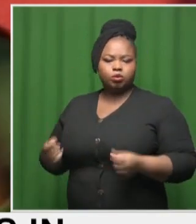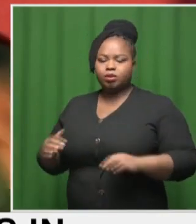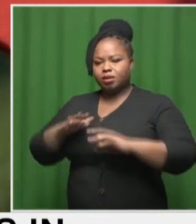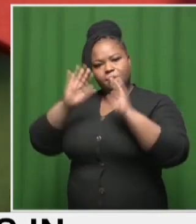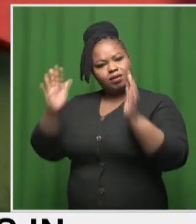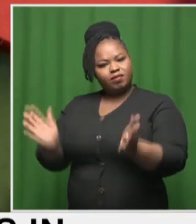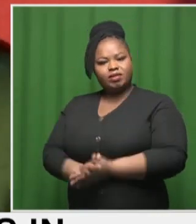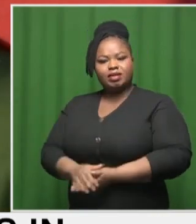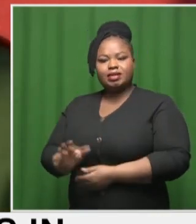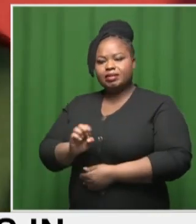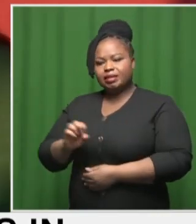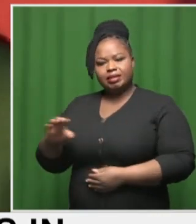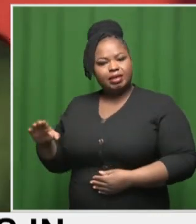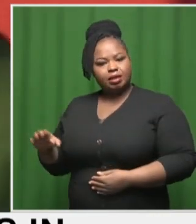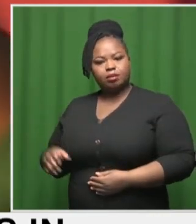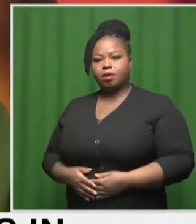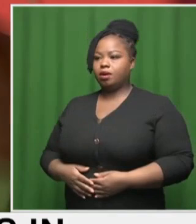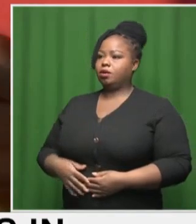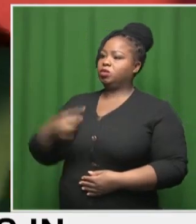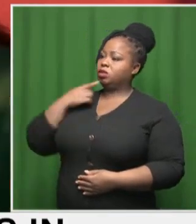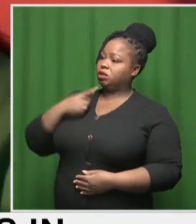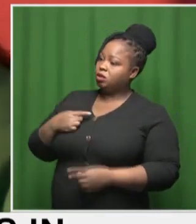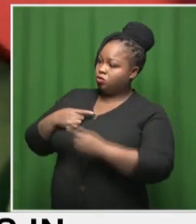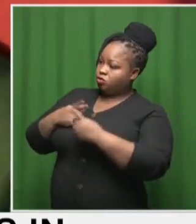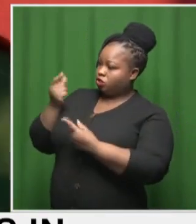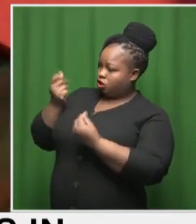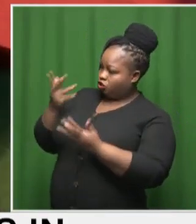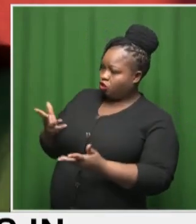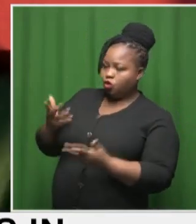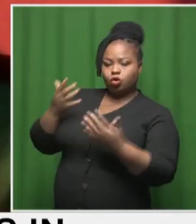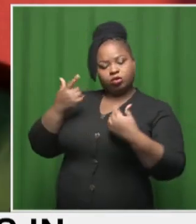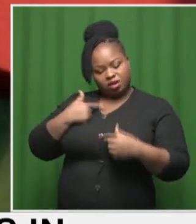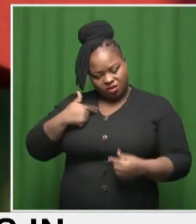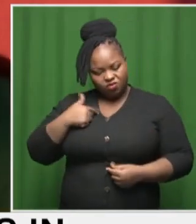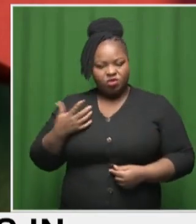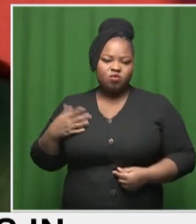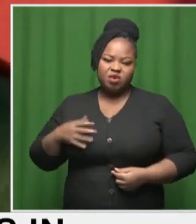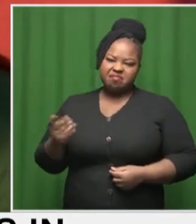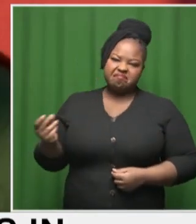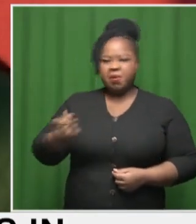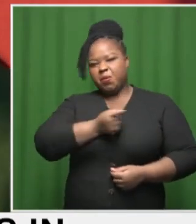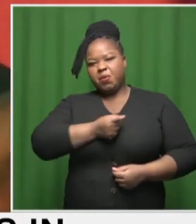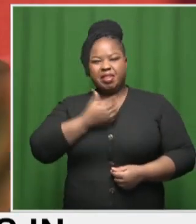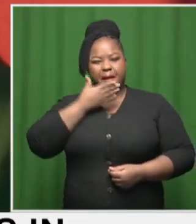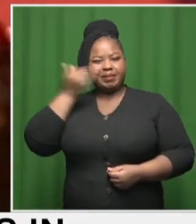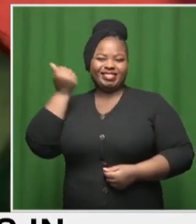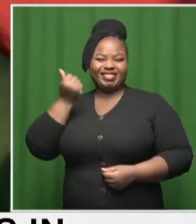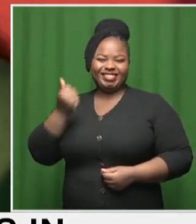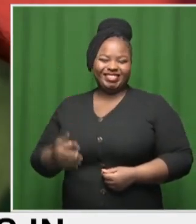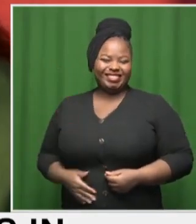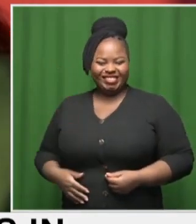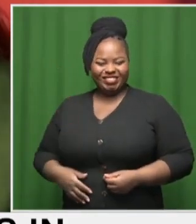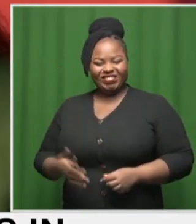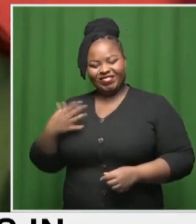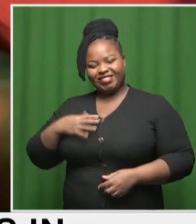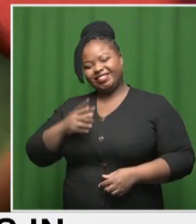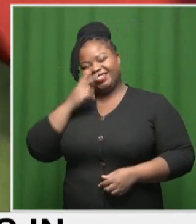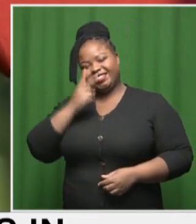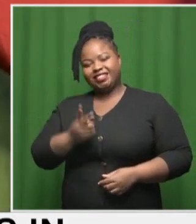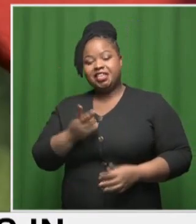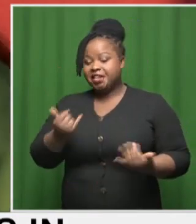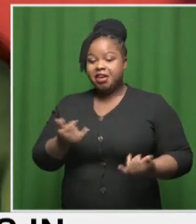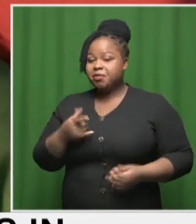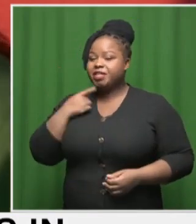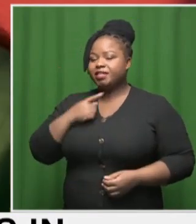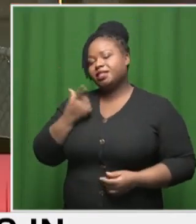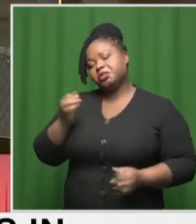did. Eastern Cape is just saying, you did that, we saw it, now we want to outlast all of you. And we want to see, but they've